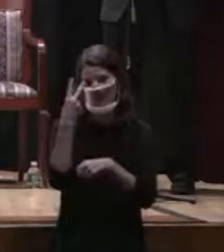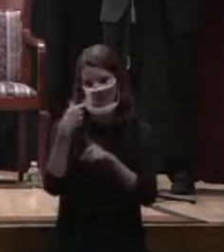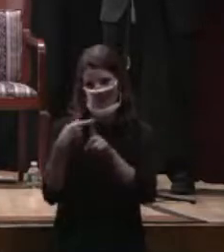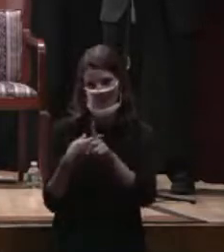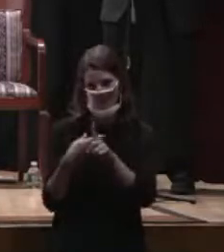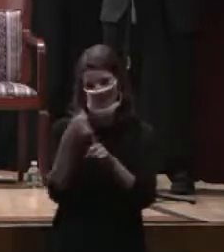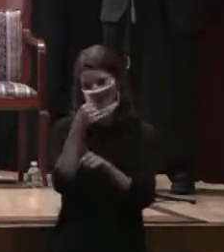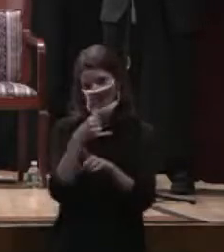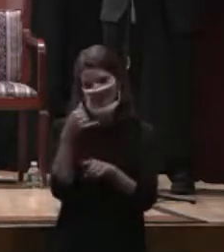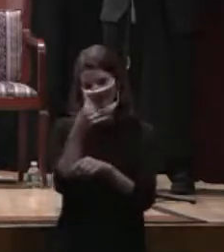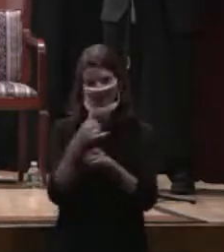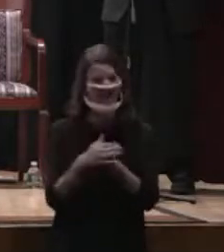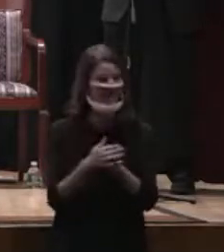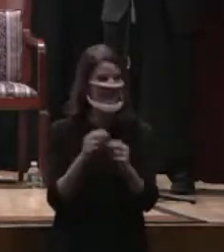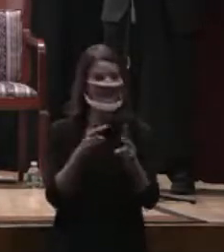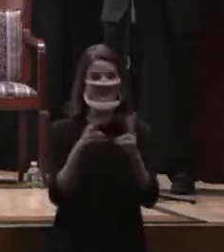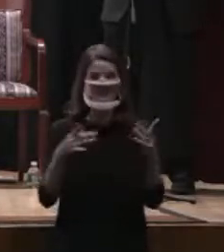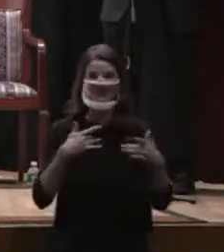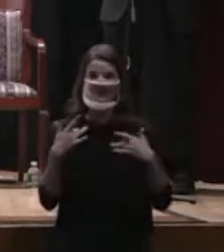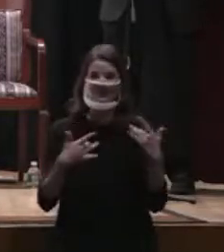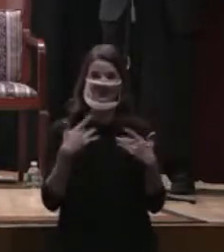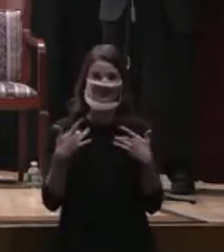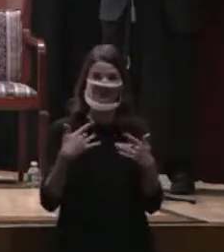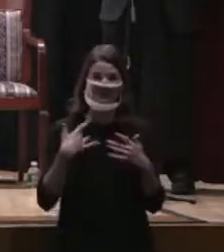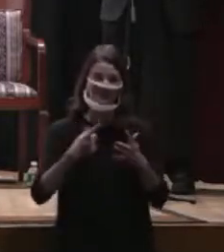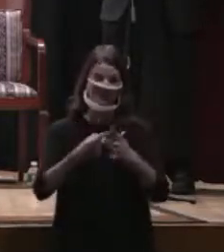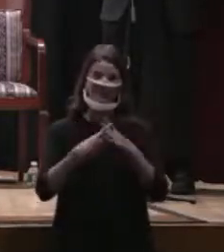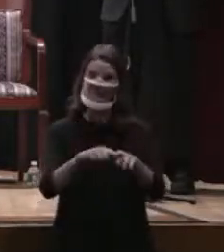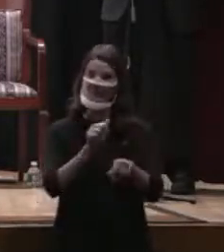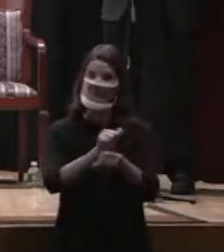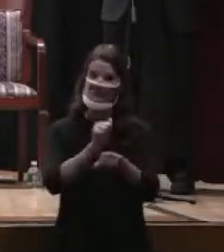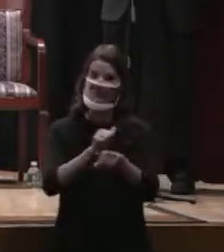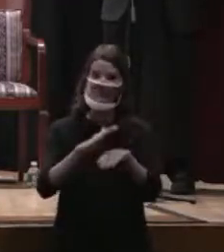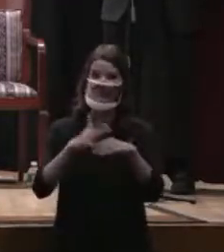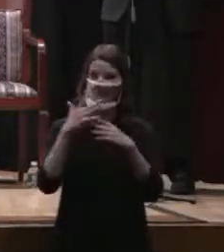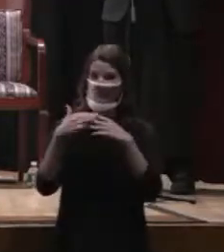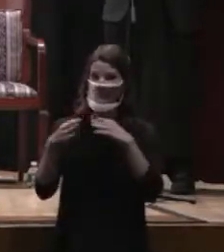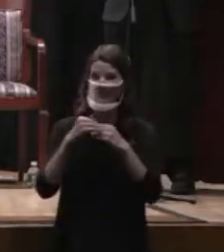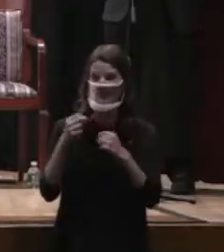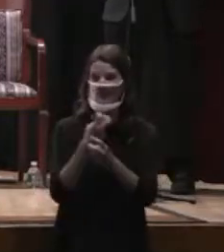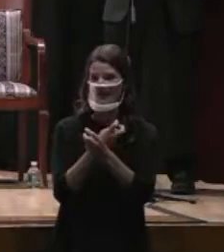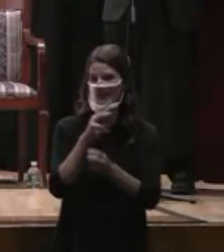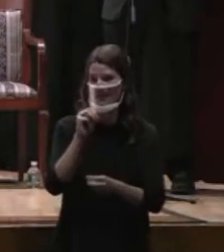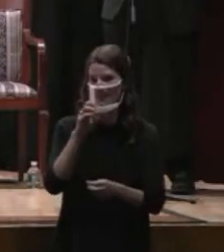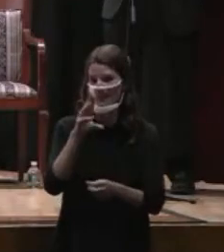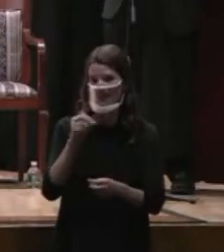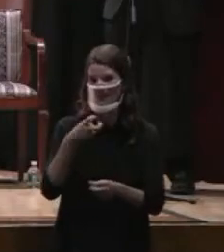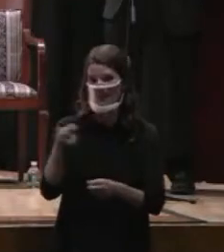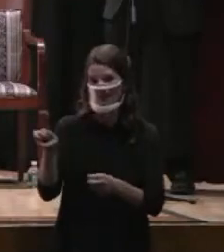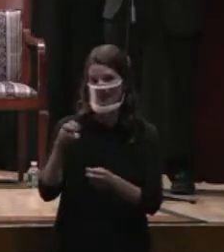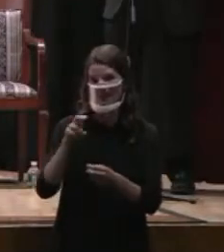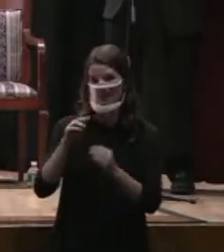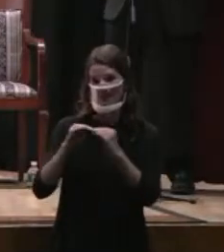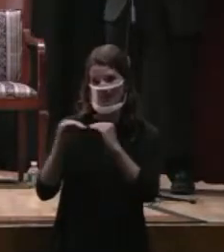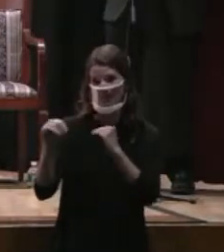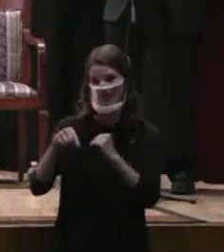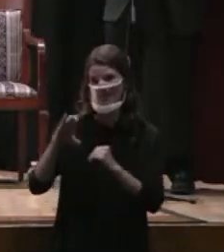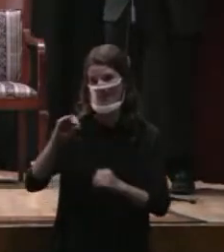months. She is also very excited to be able to start working on the blood and marrow transplant unit in